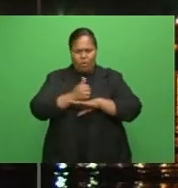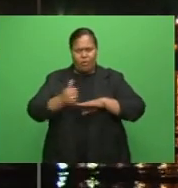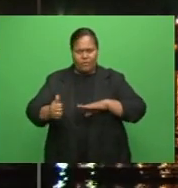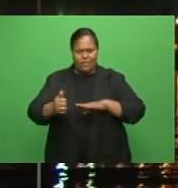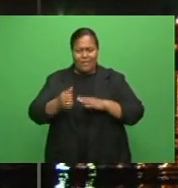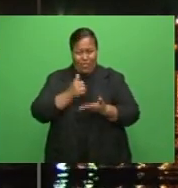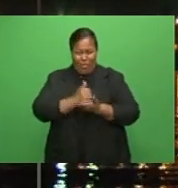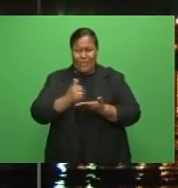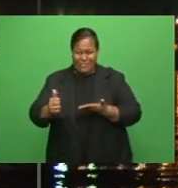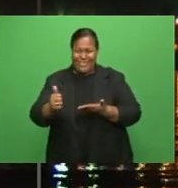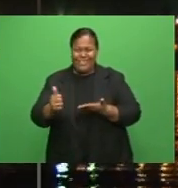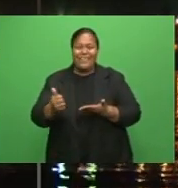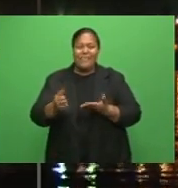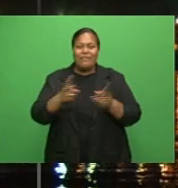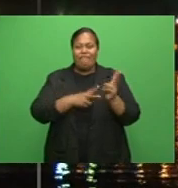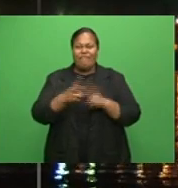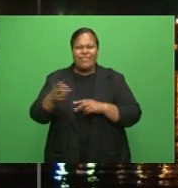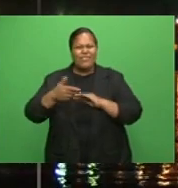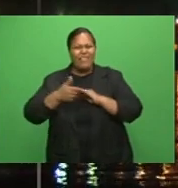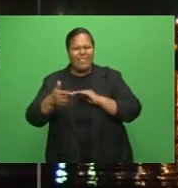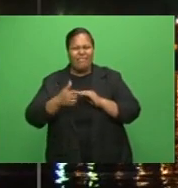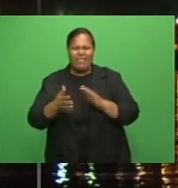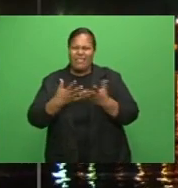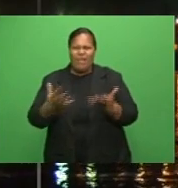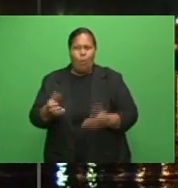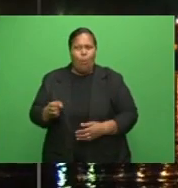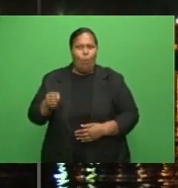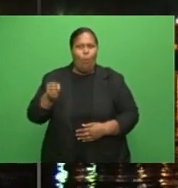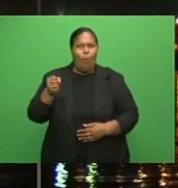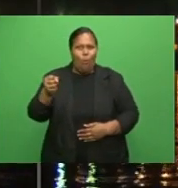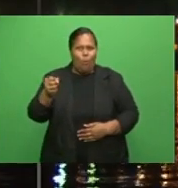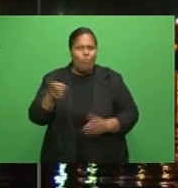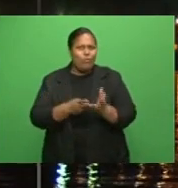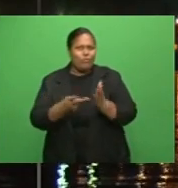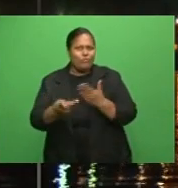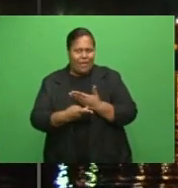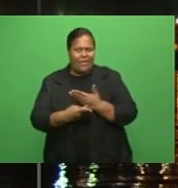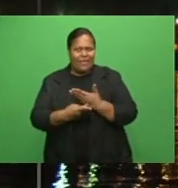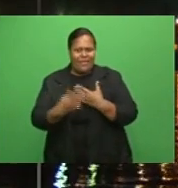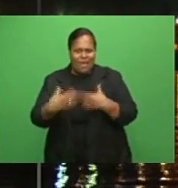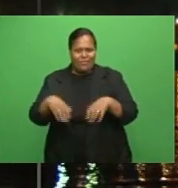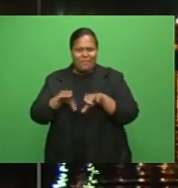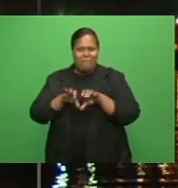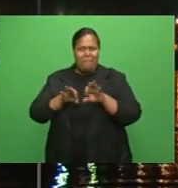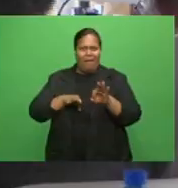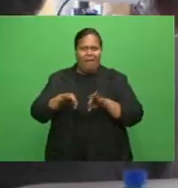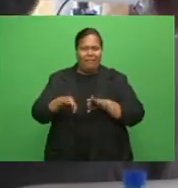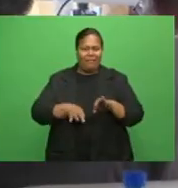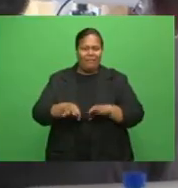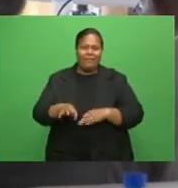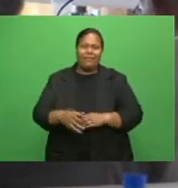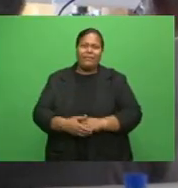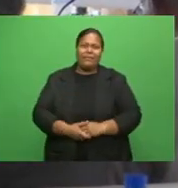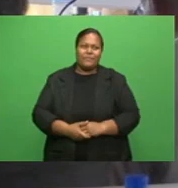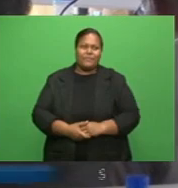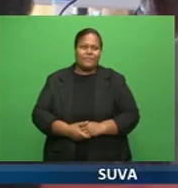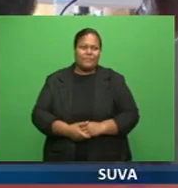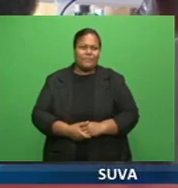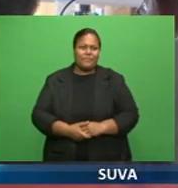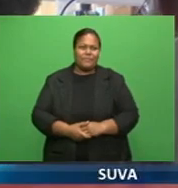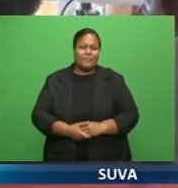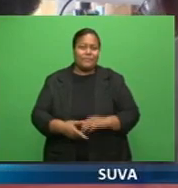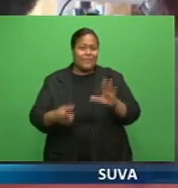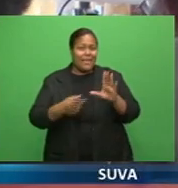the execution of any development projects mapped out by the council. Josaina Nunga reports.